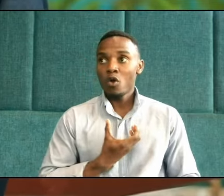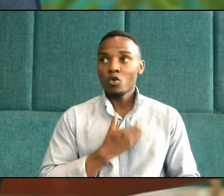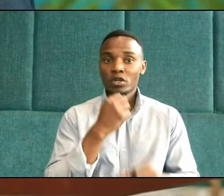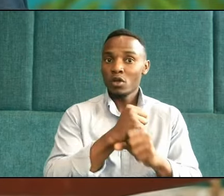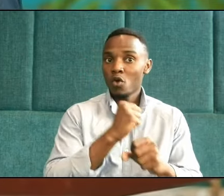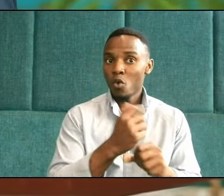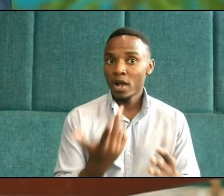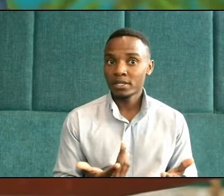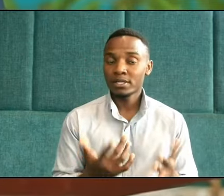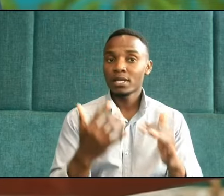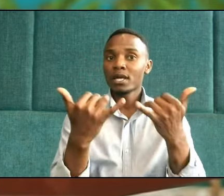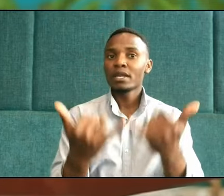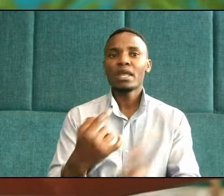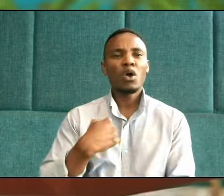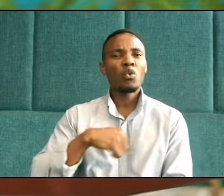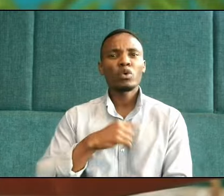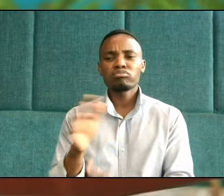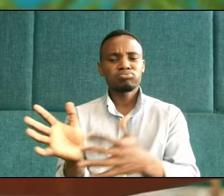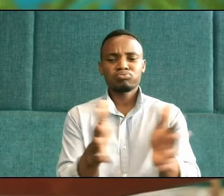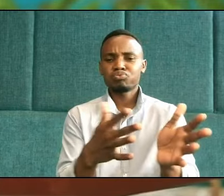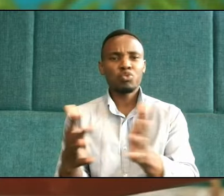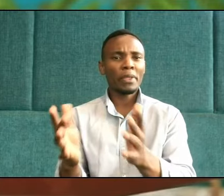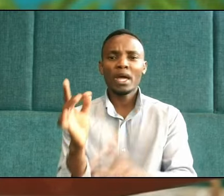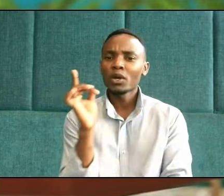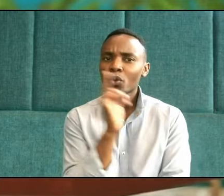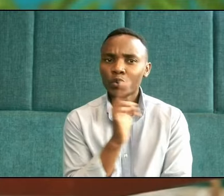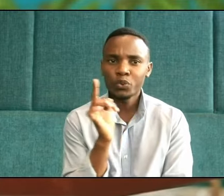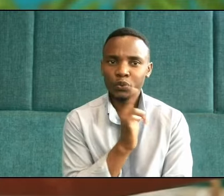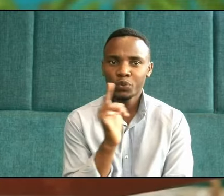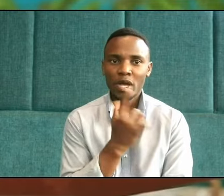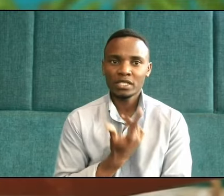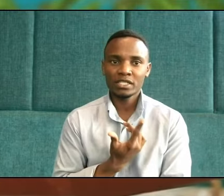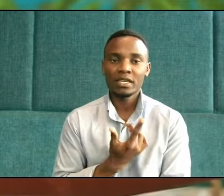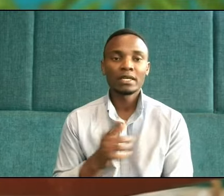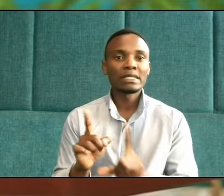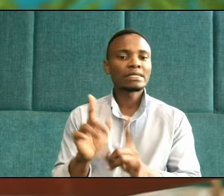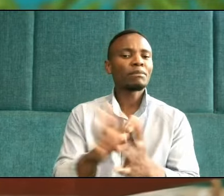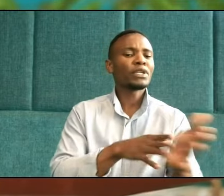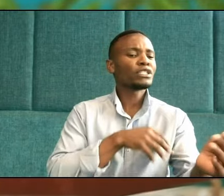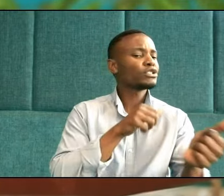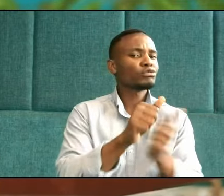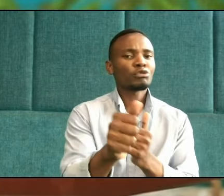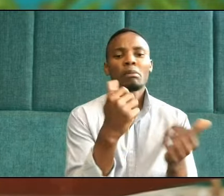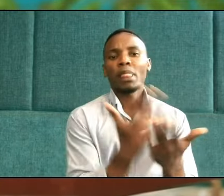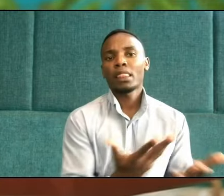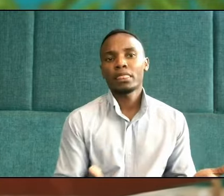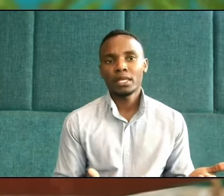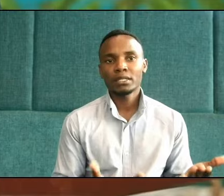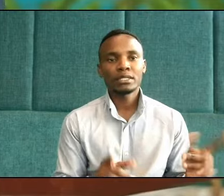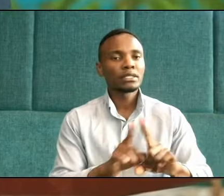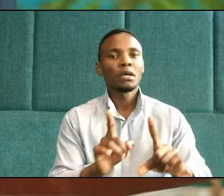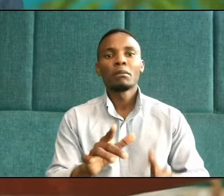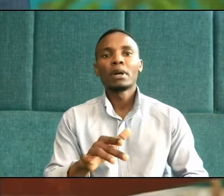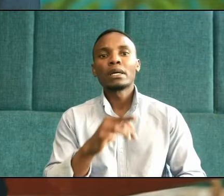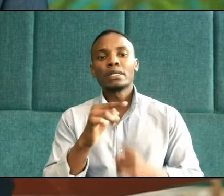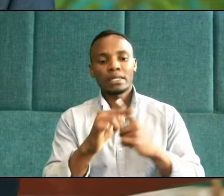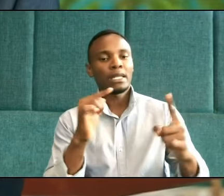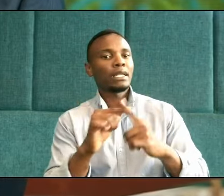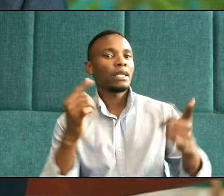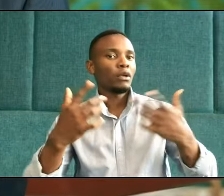are having extreme weather patterns, leaving behind destruction of properties and death, and at